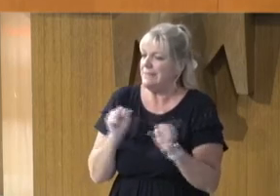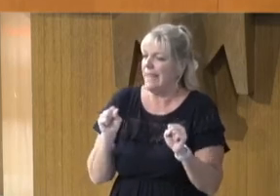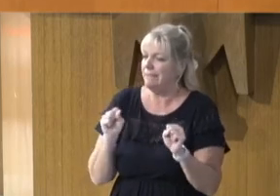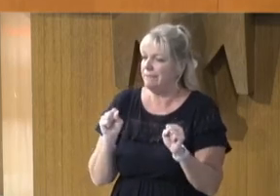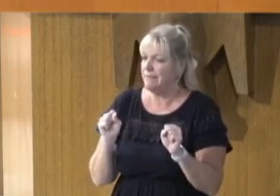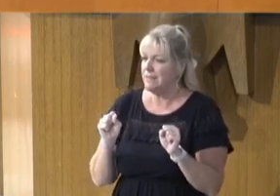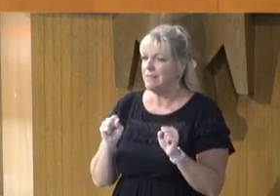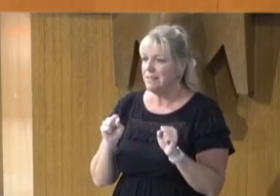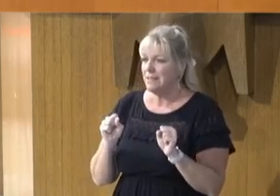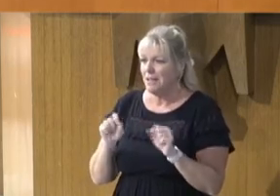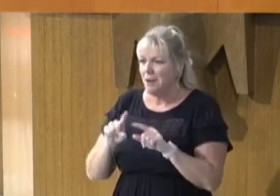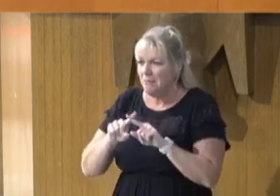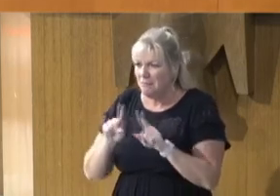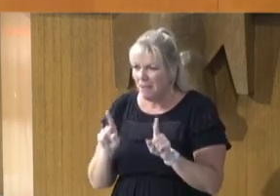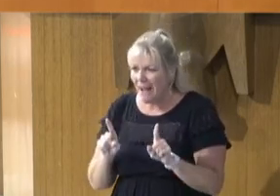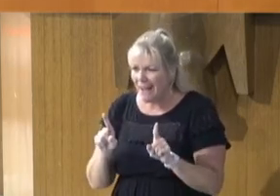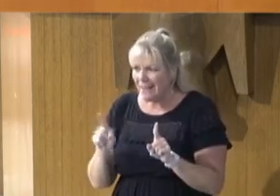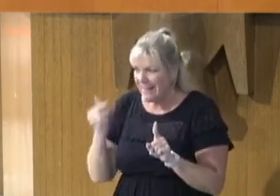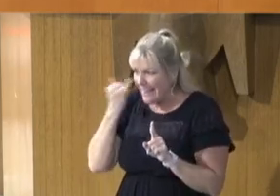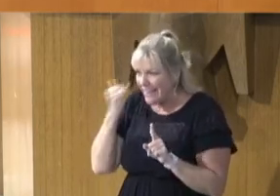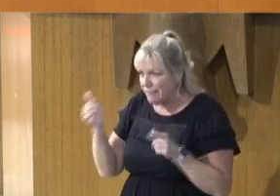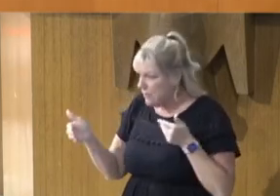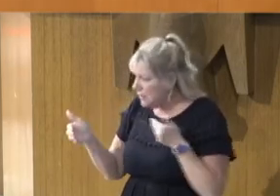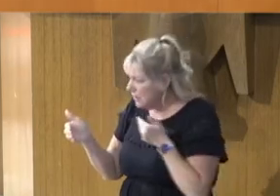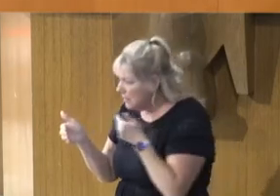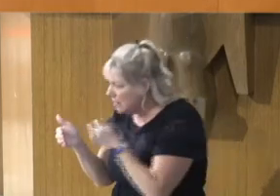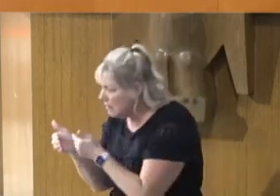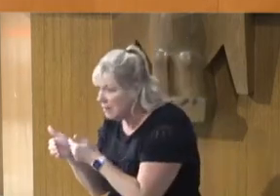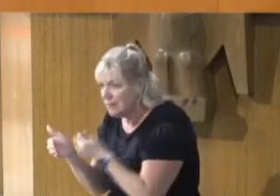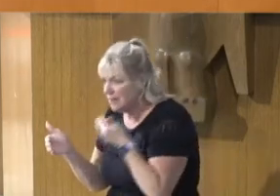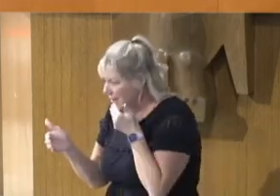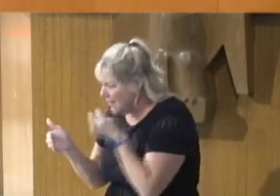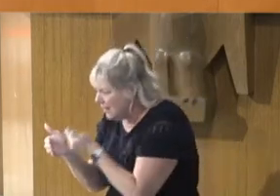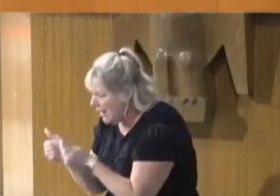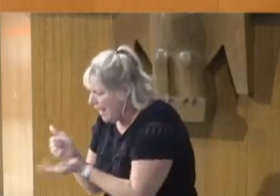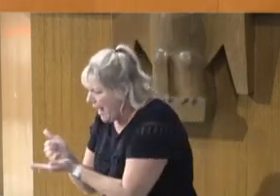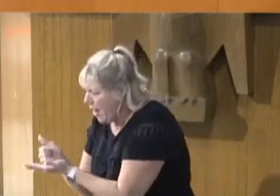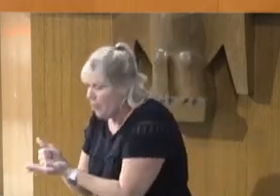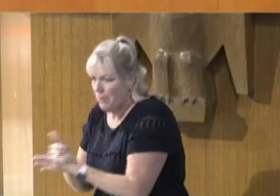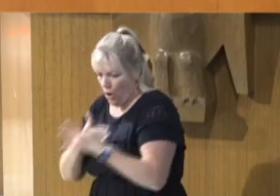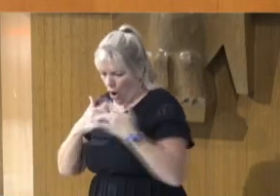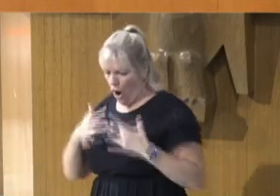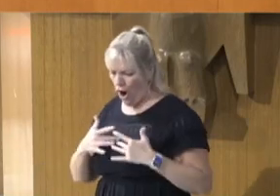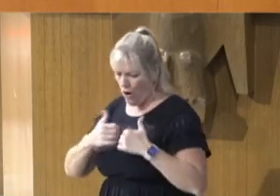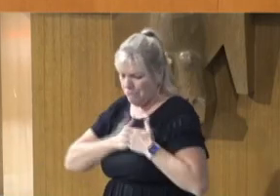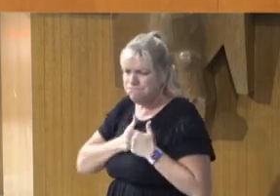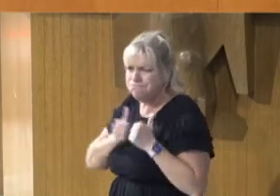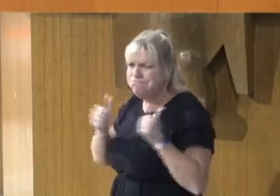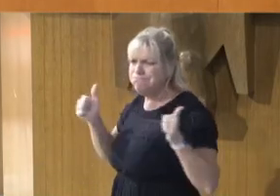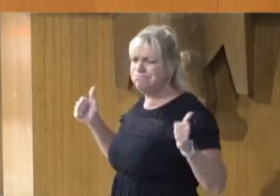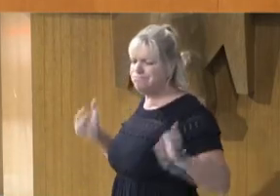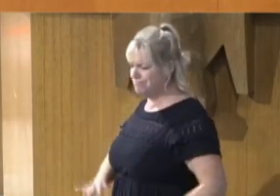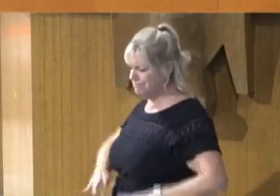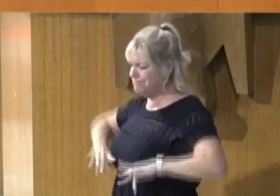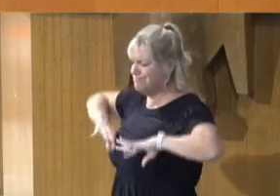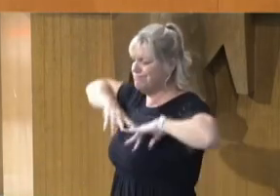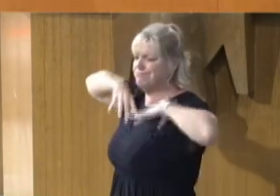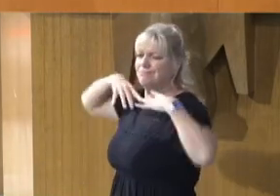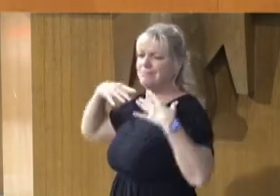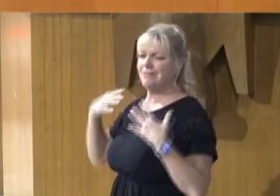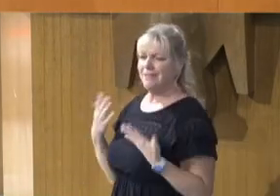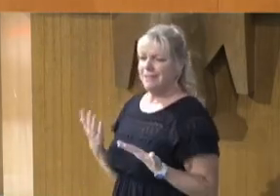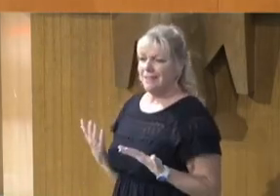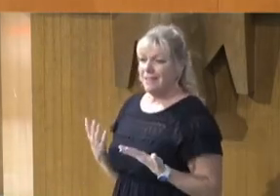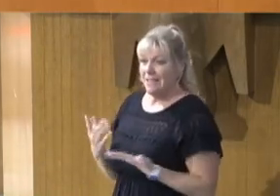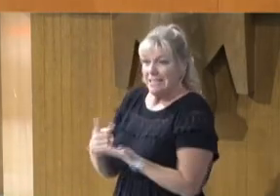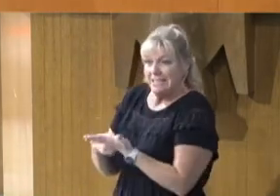intimacy that might result in our heart being cracked wide open. Sometimes we keep our distance